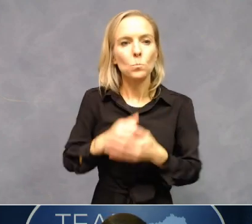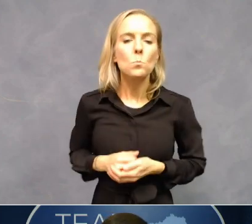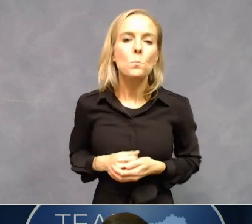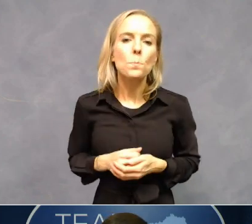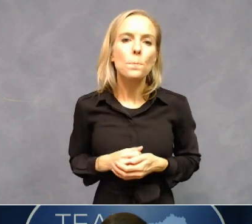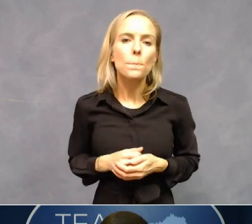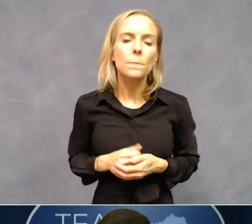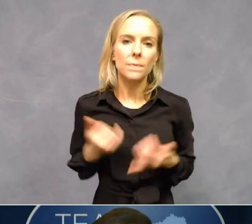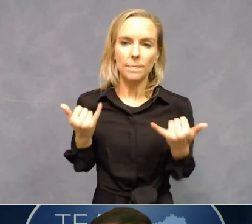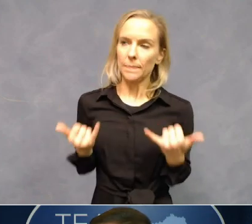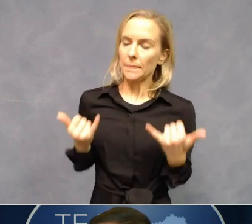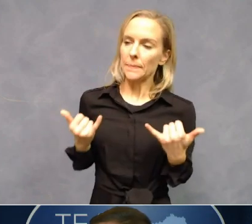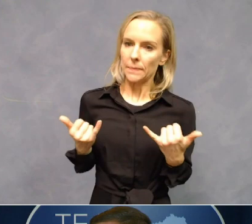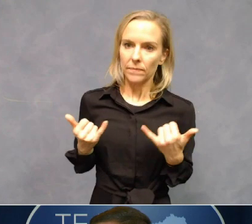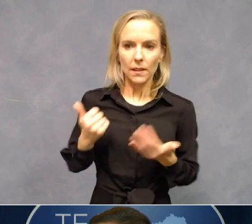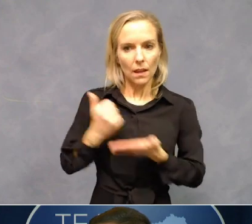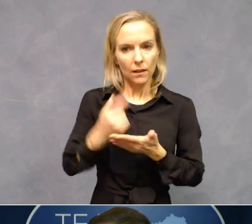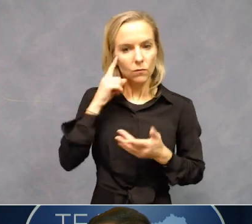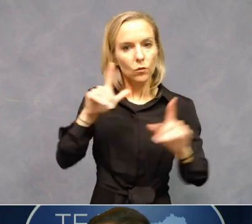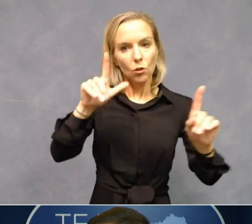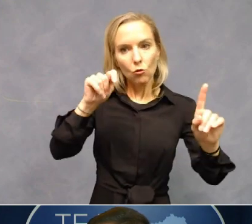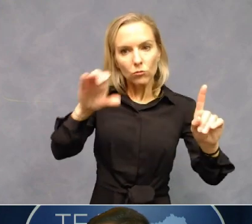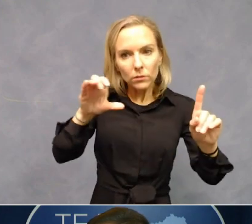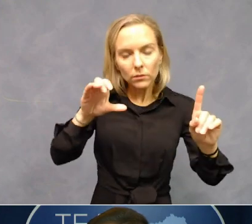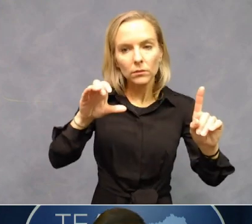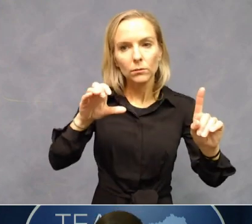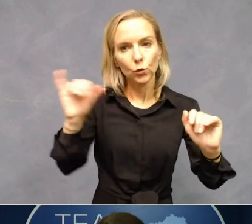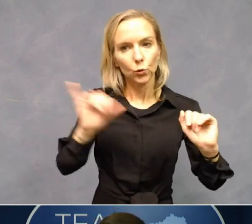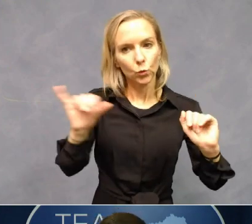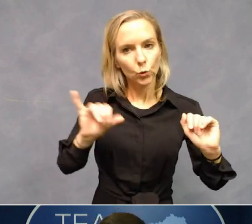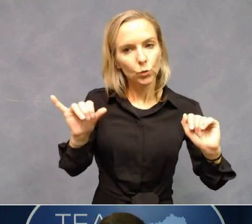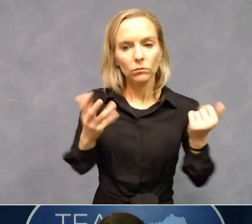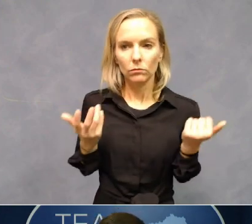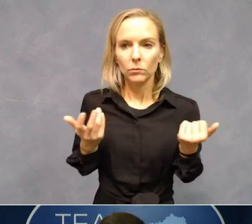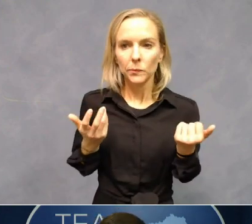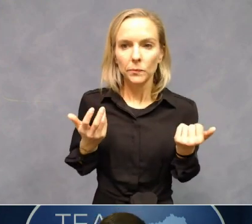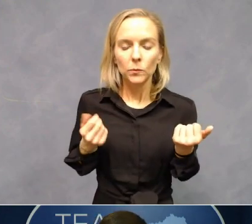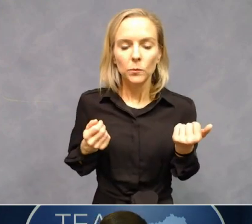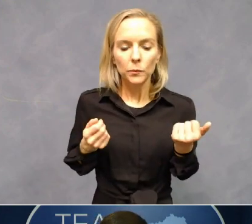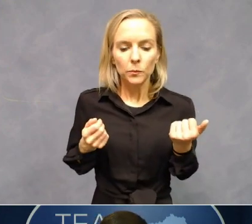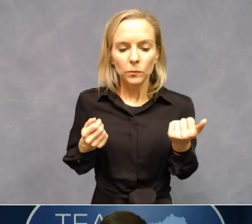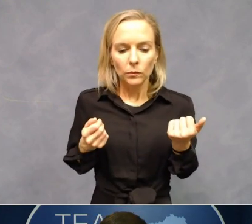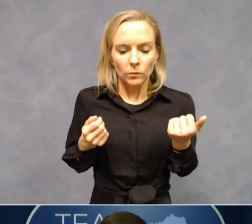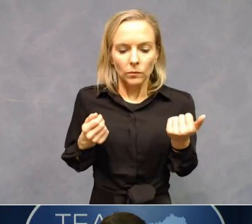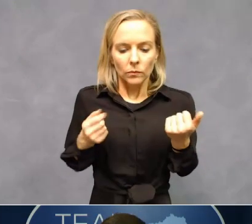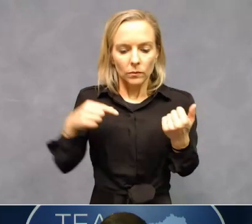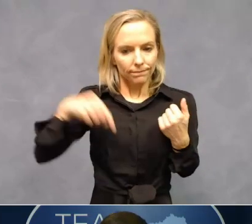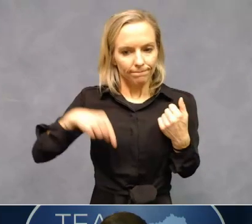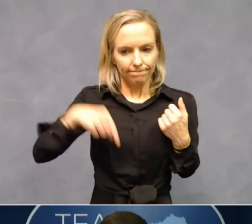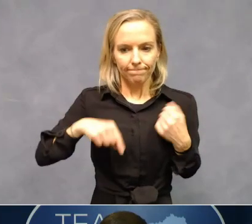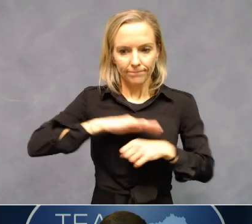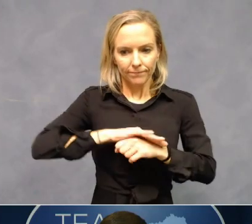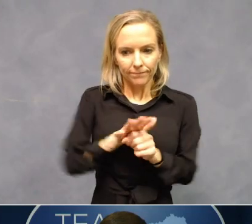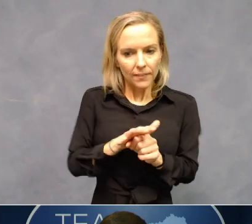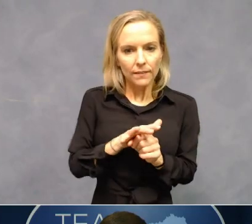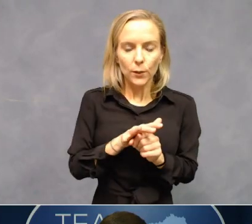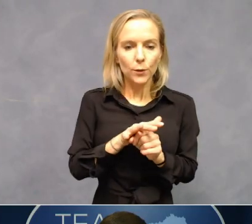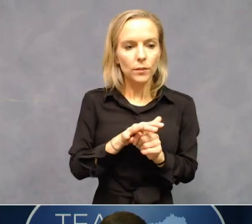helpful for our long-term care facilities where this virus seeks people